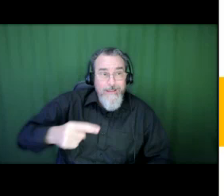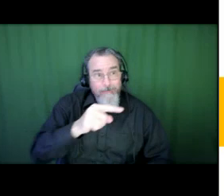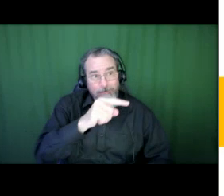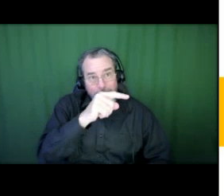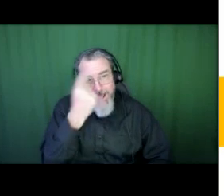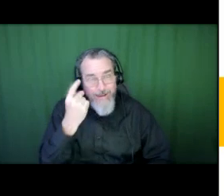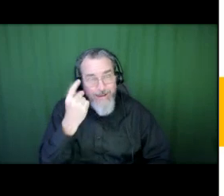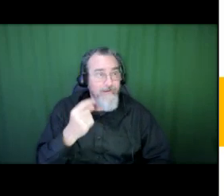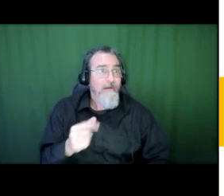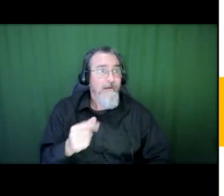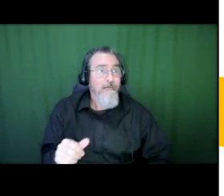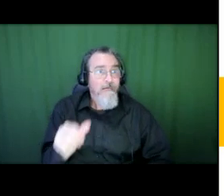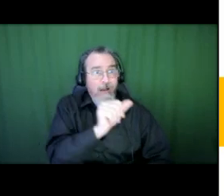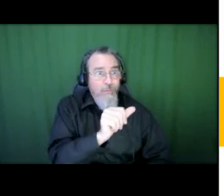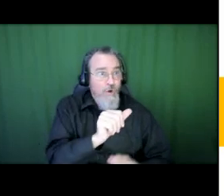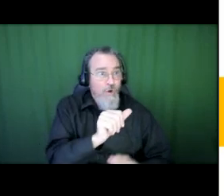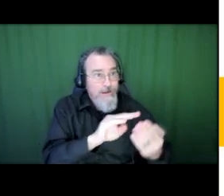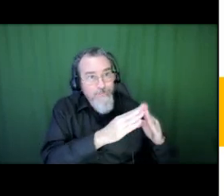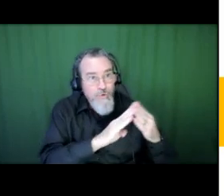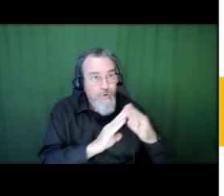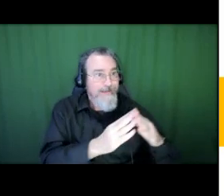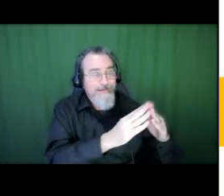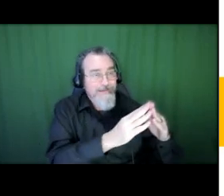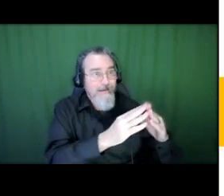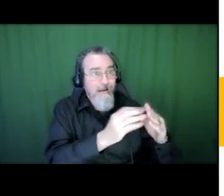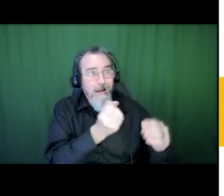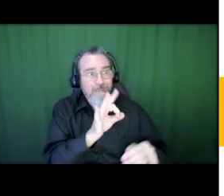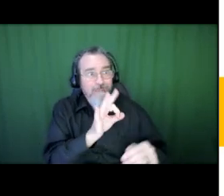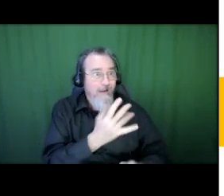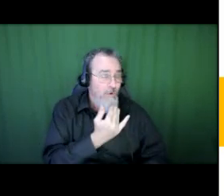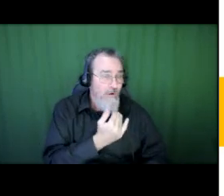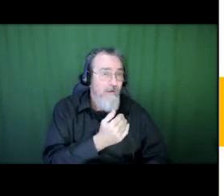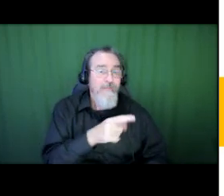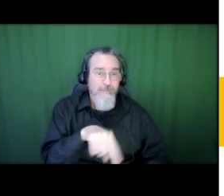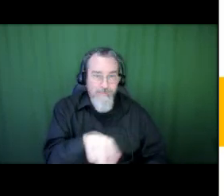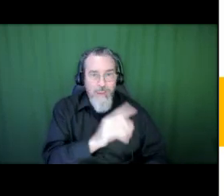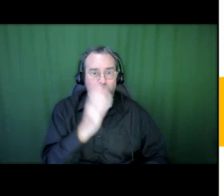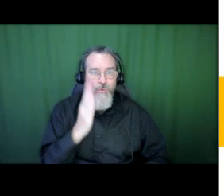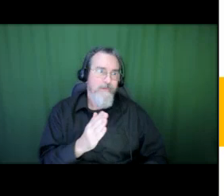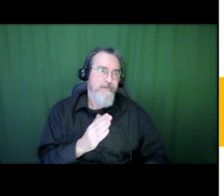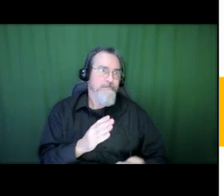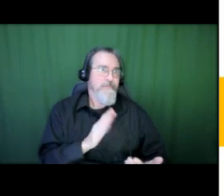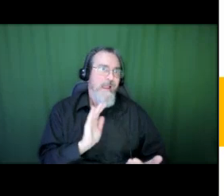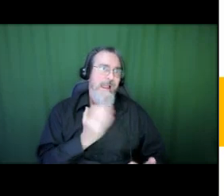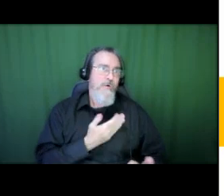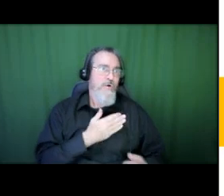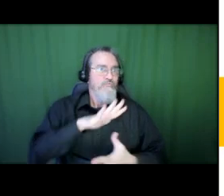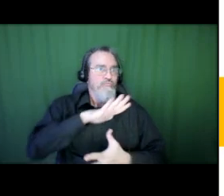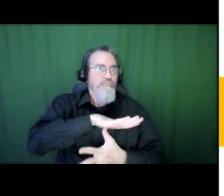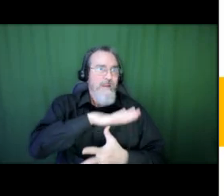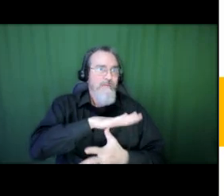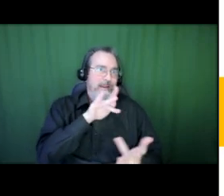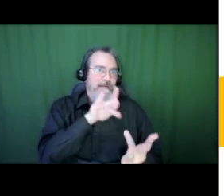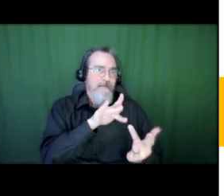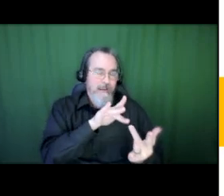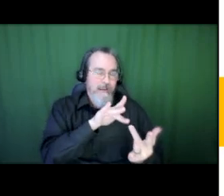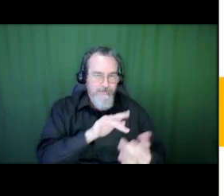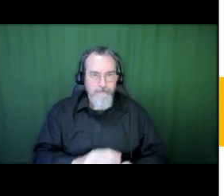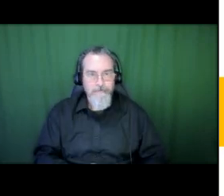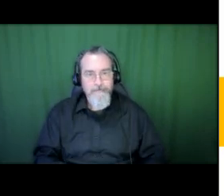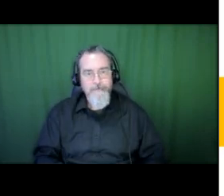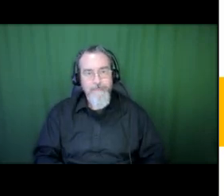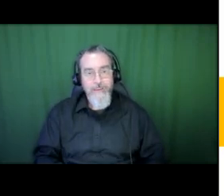colored communities, and they're going to be our primary point of contact to be able to go where the people are at, recruit them, and give